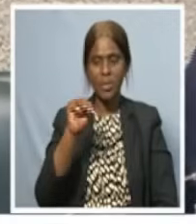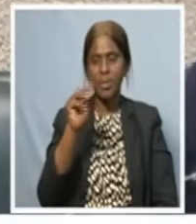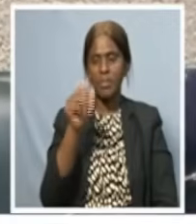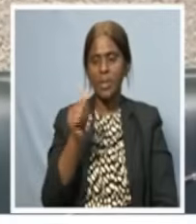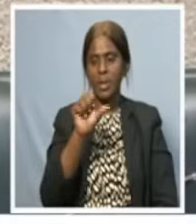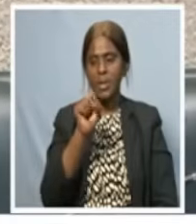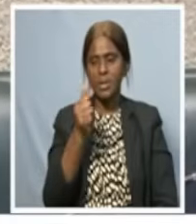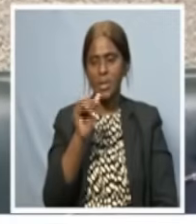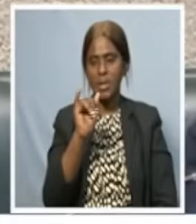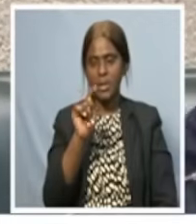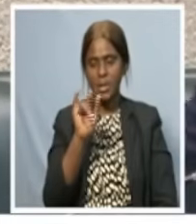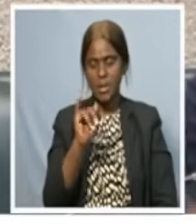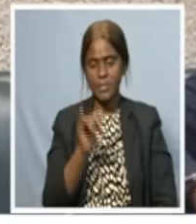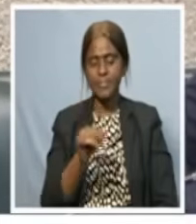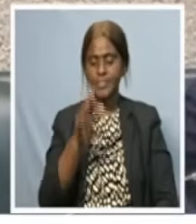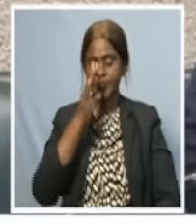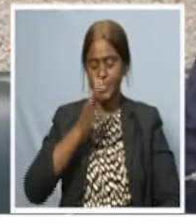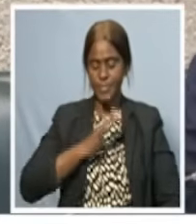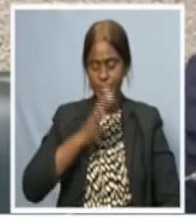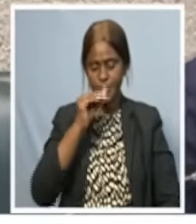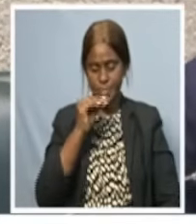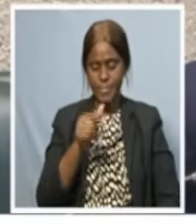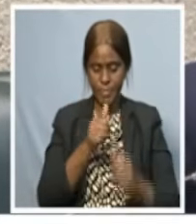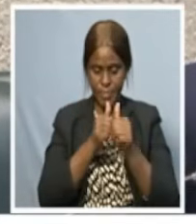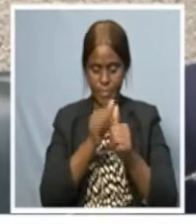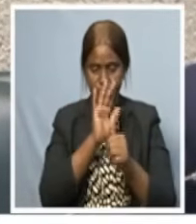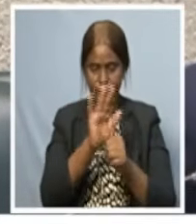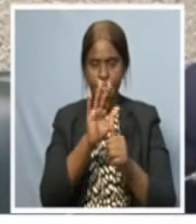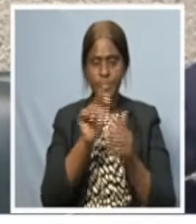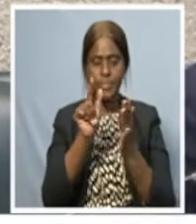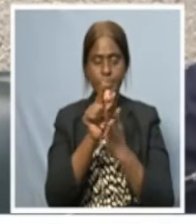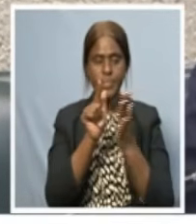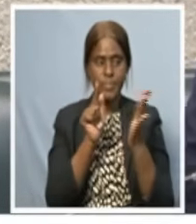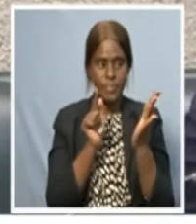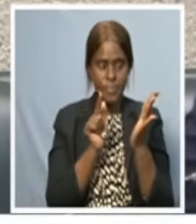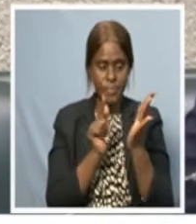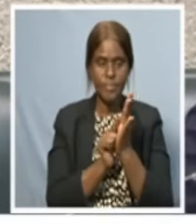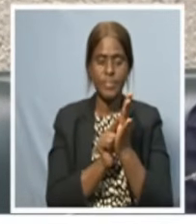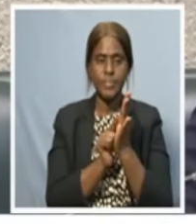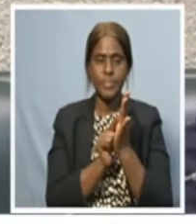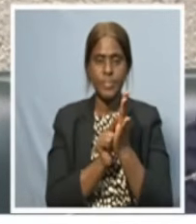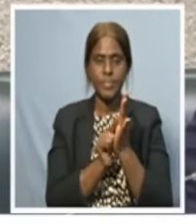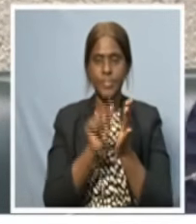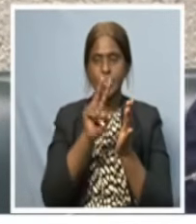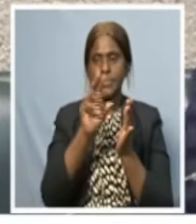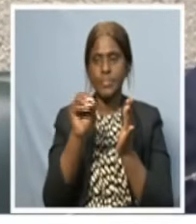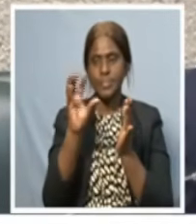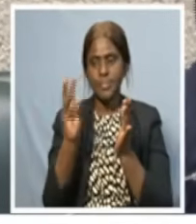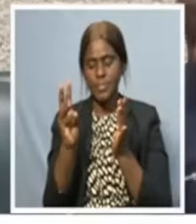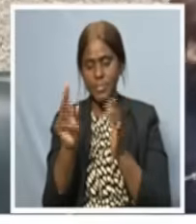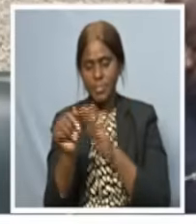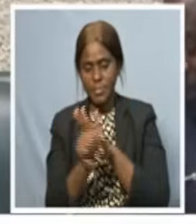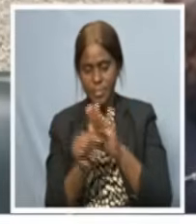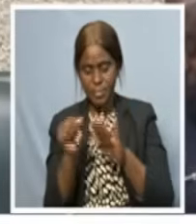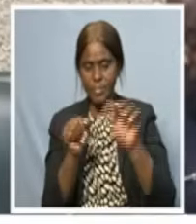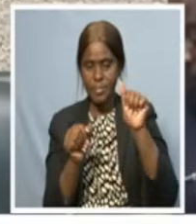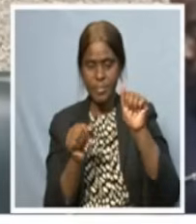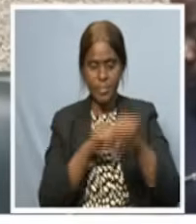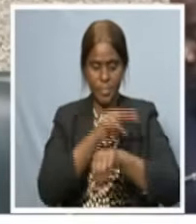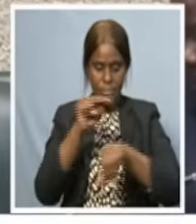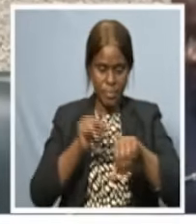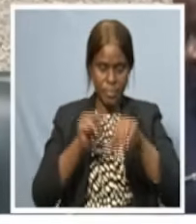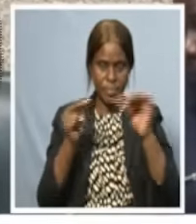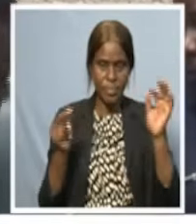Masaiti. Madam Speaker, in accordance with the Standing Order 206, subsection A of the